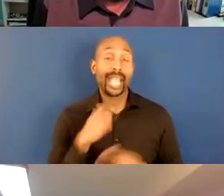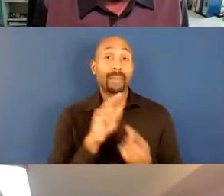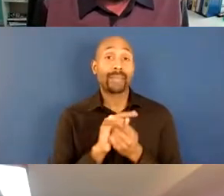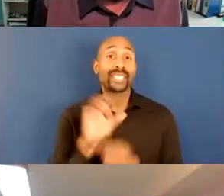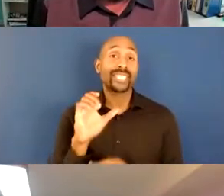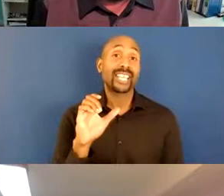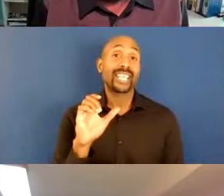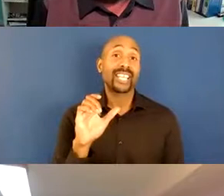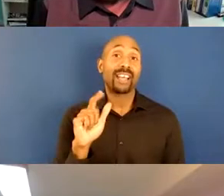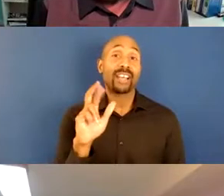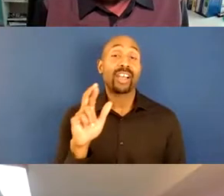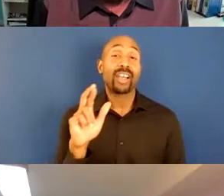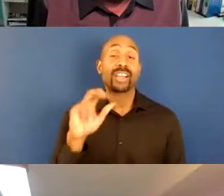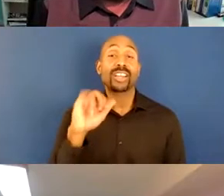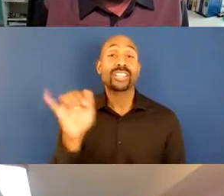James